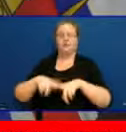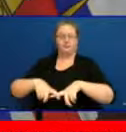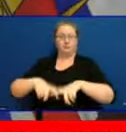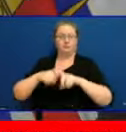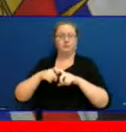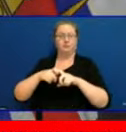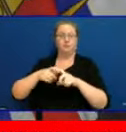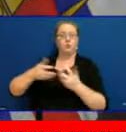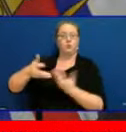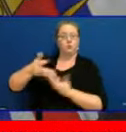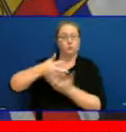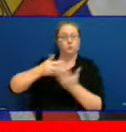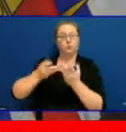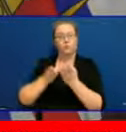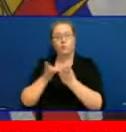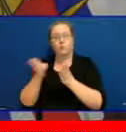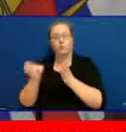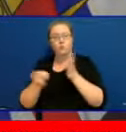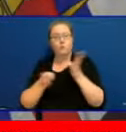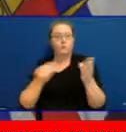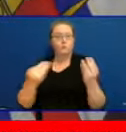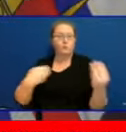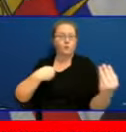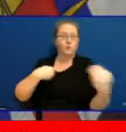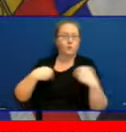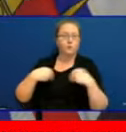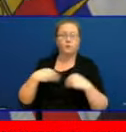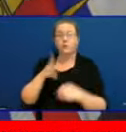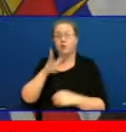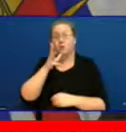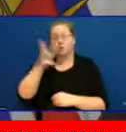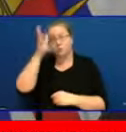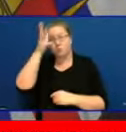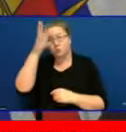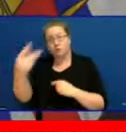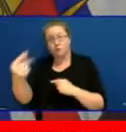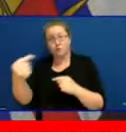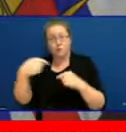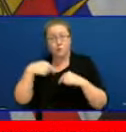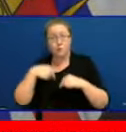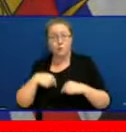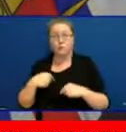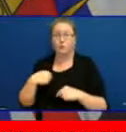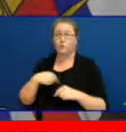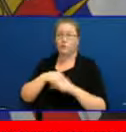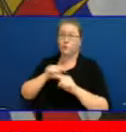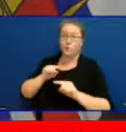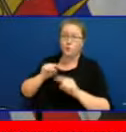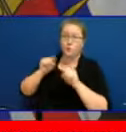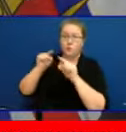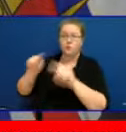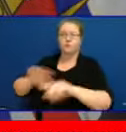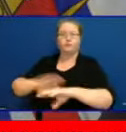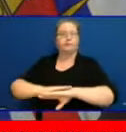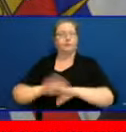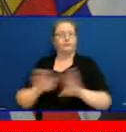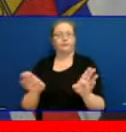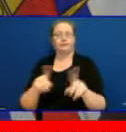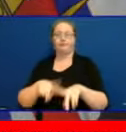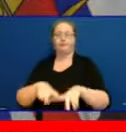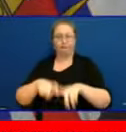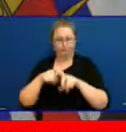social interactions, particularly in the Lower Mainland, not having that visit from grandparents or family in our house right